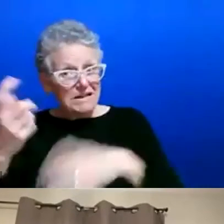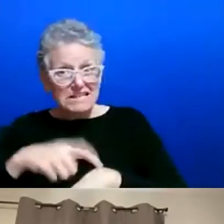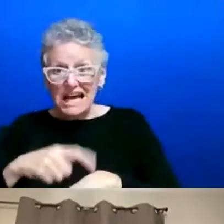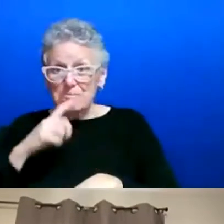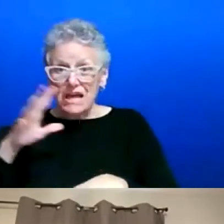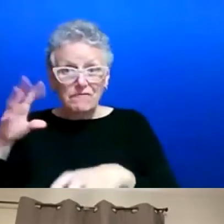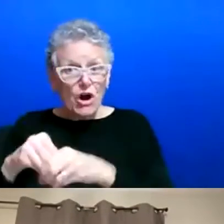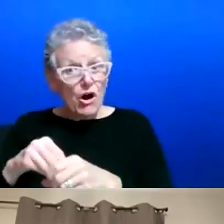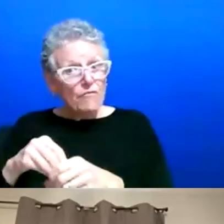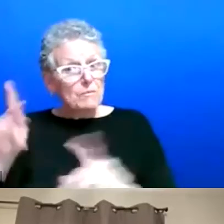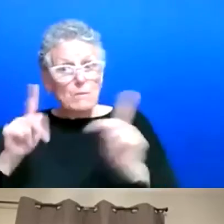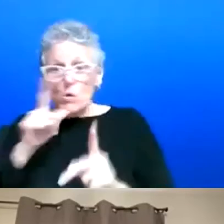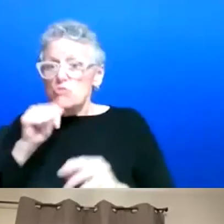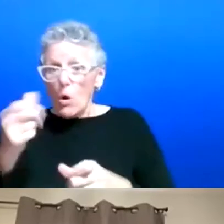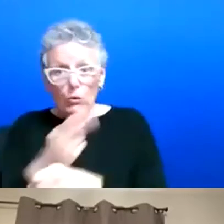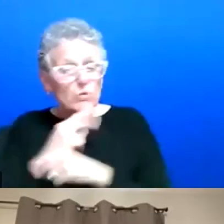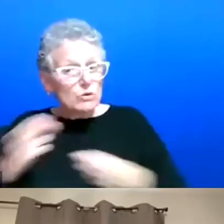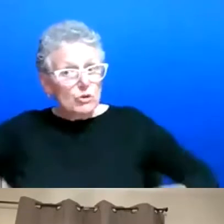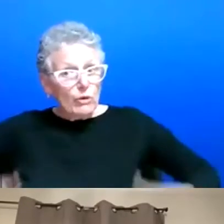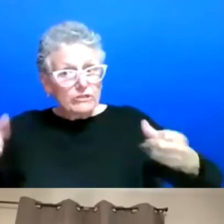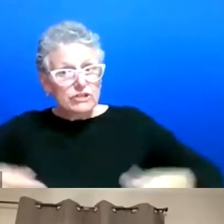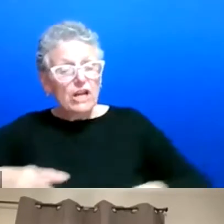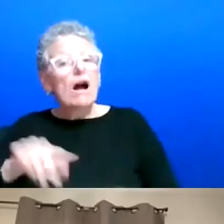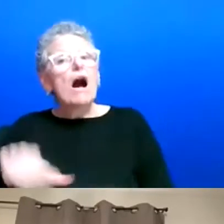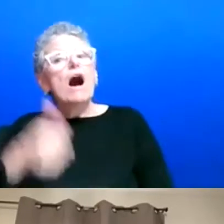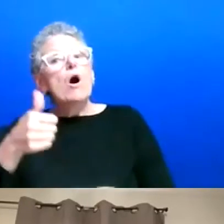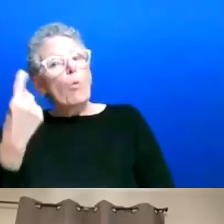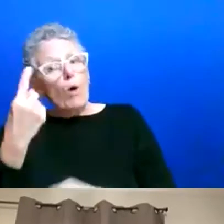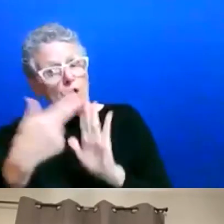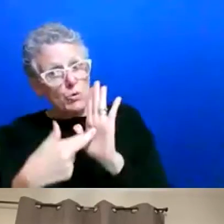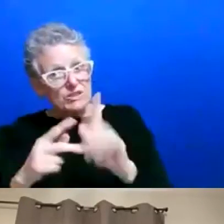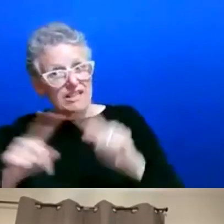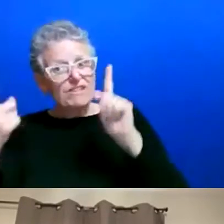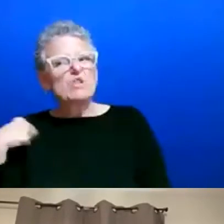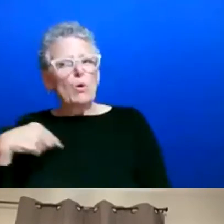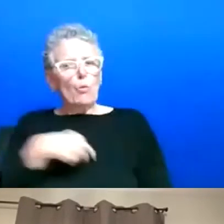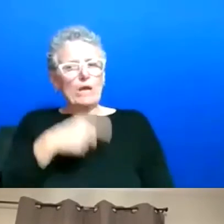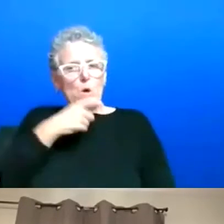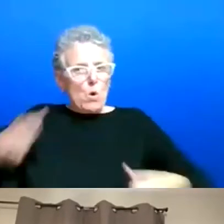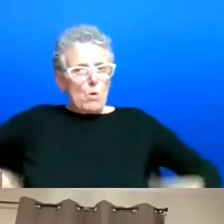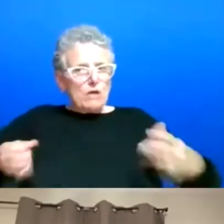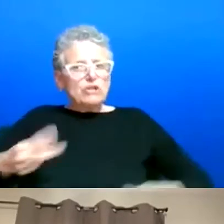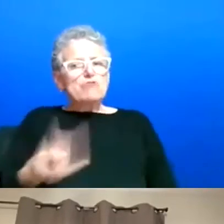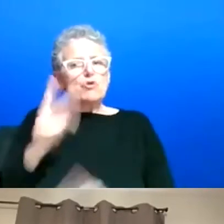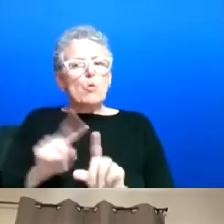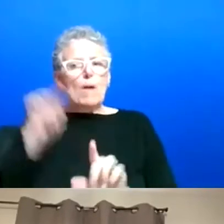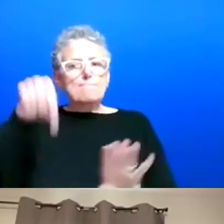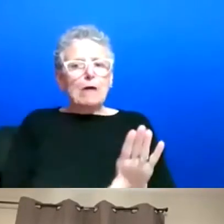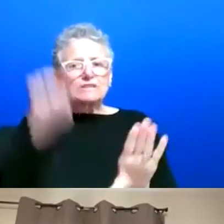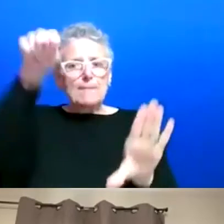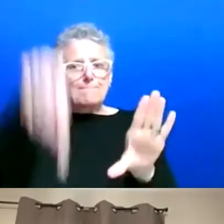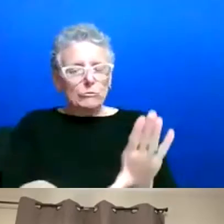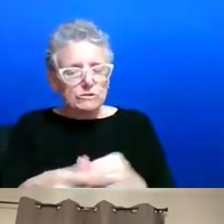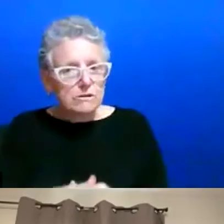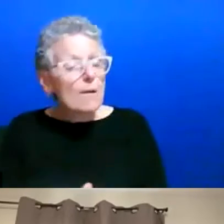The only rule difference is we get 2 bounces. But when there is a new sport to try,